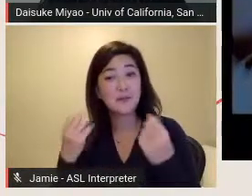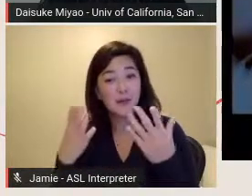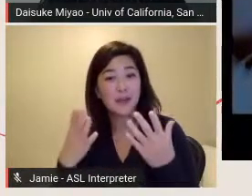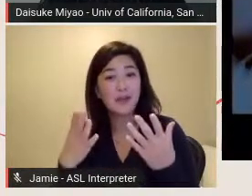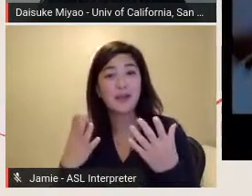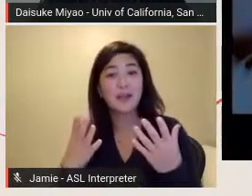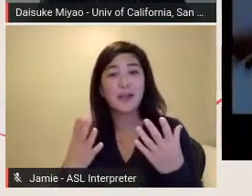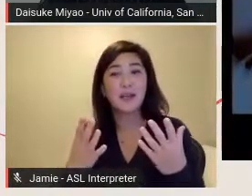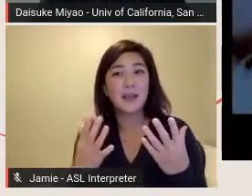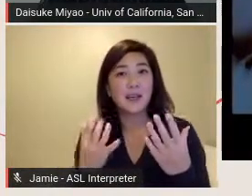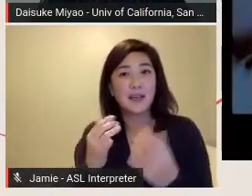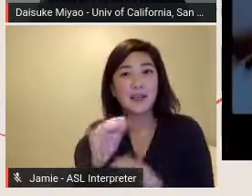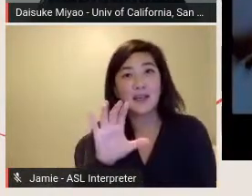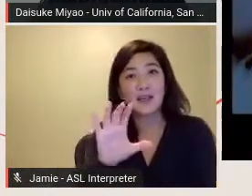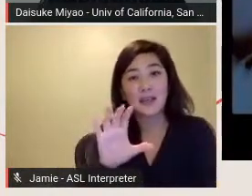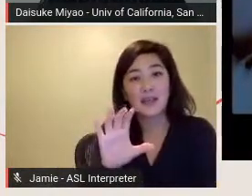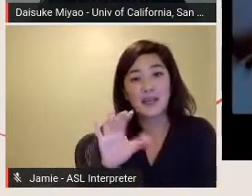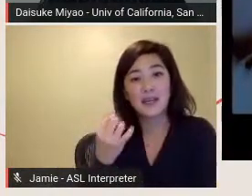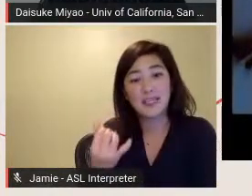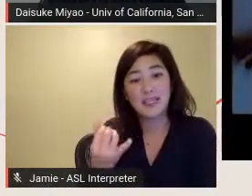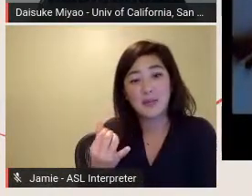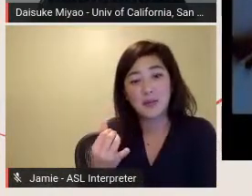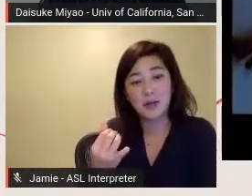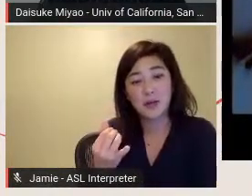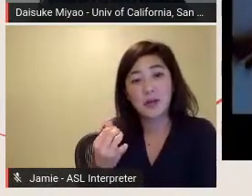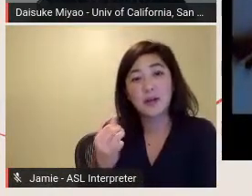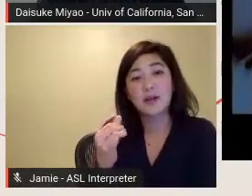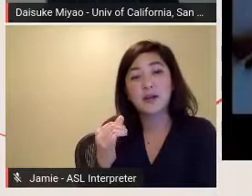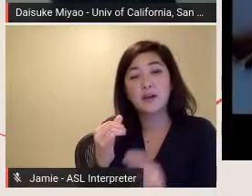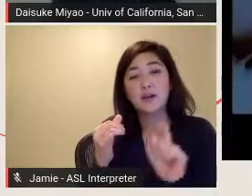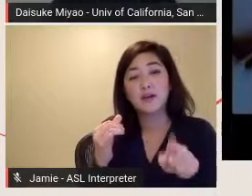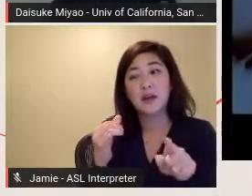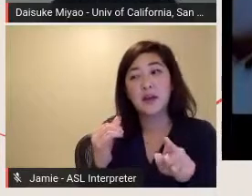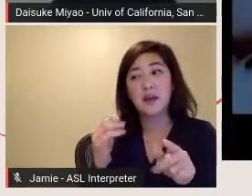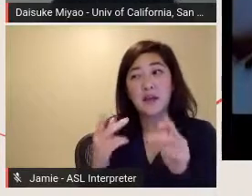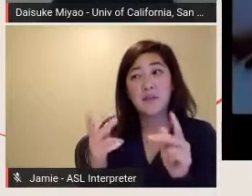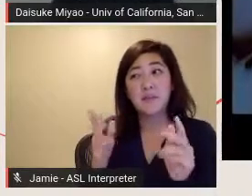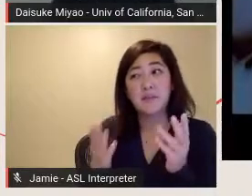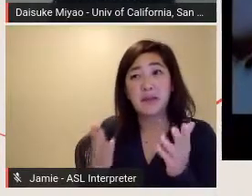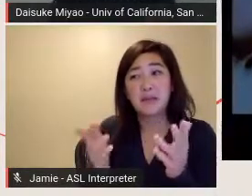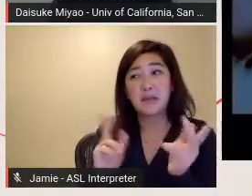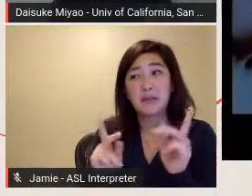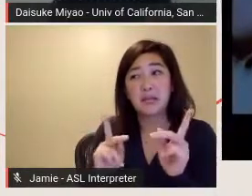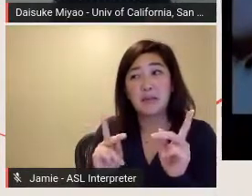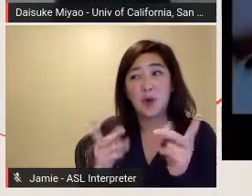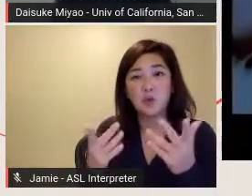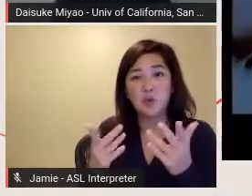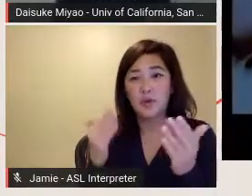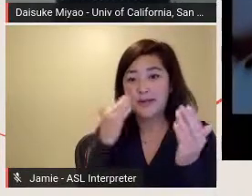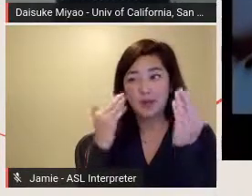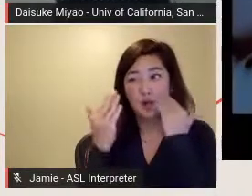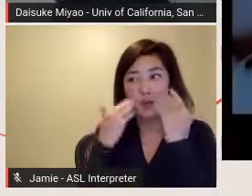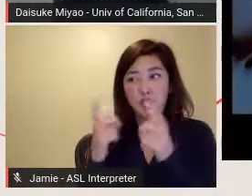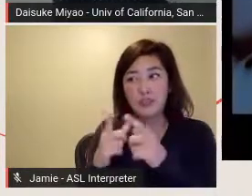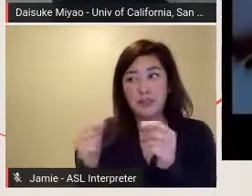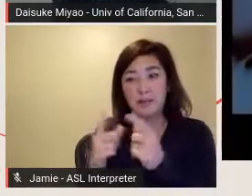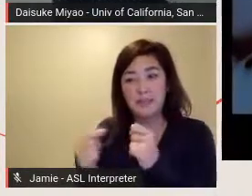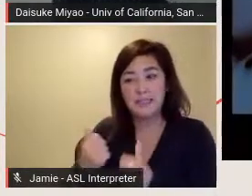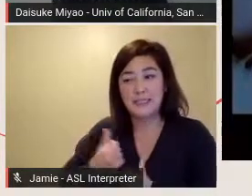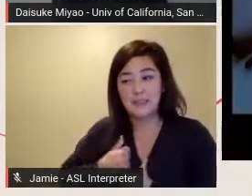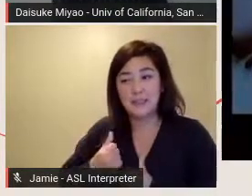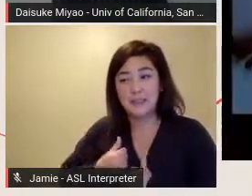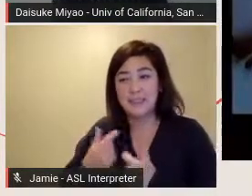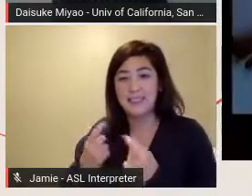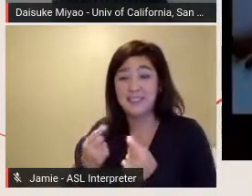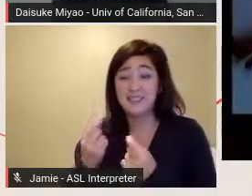of Obayashi who may publicly refuse to acknowledge the atrocities that the Japanese military committed during that time